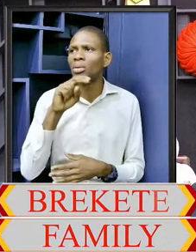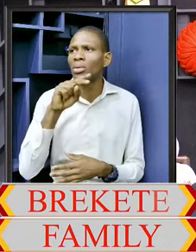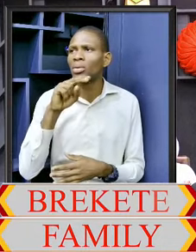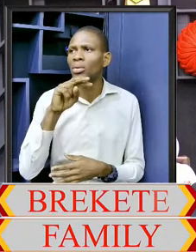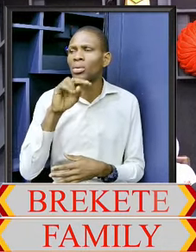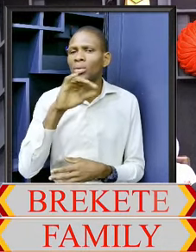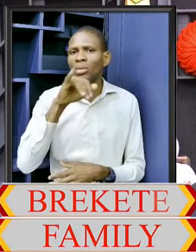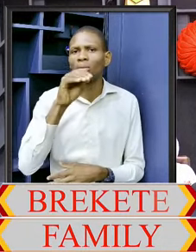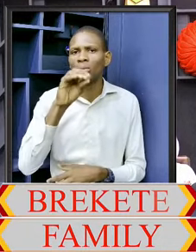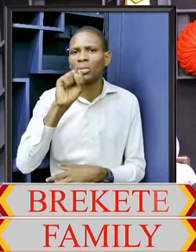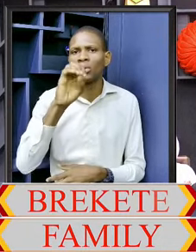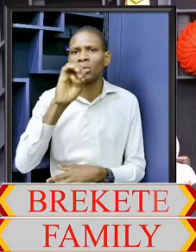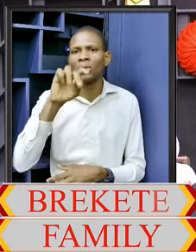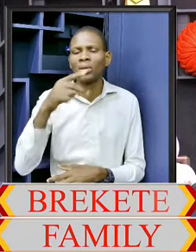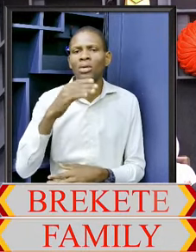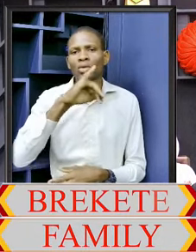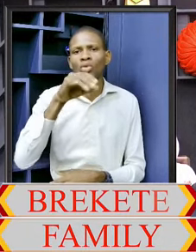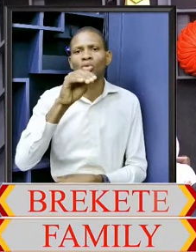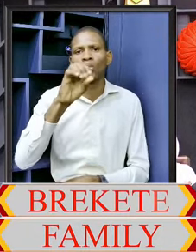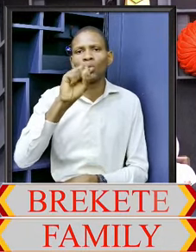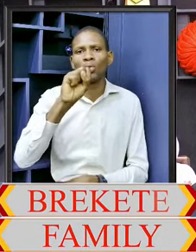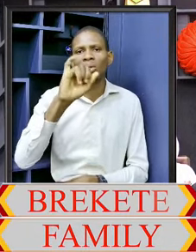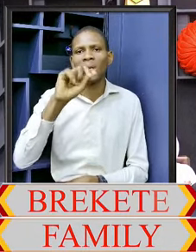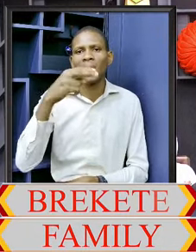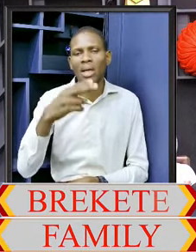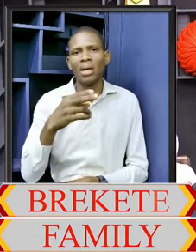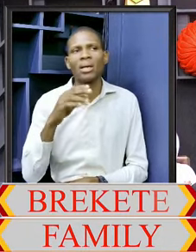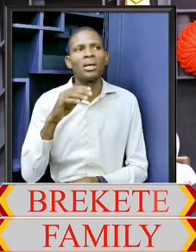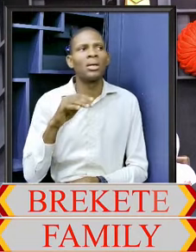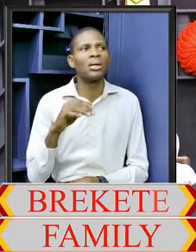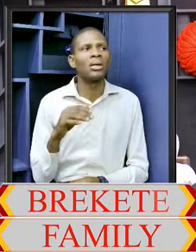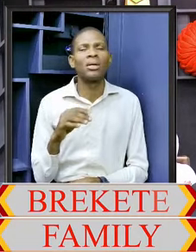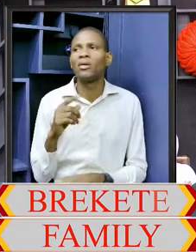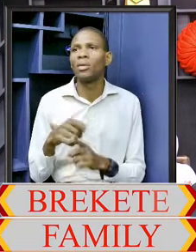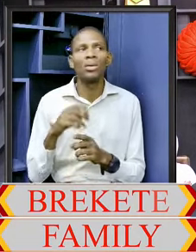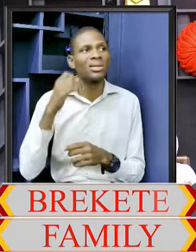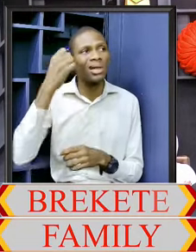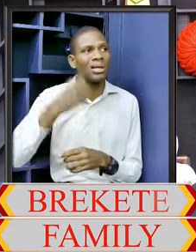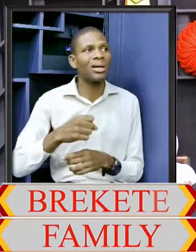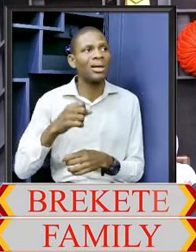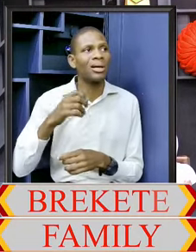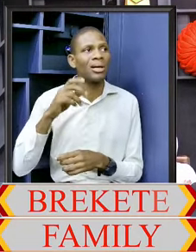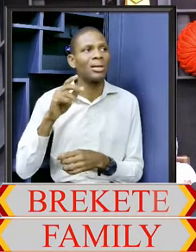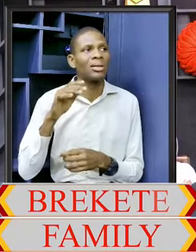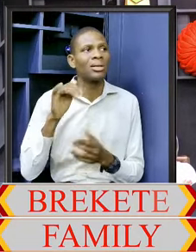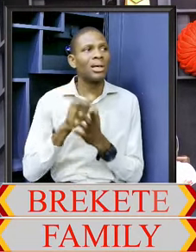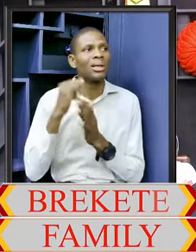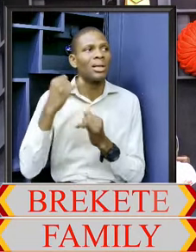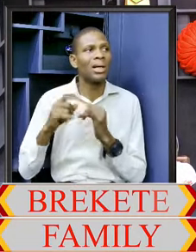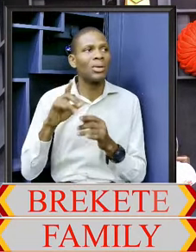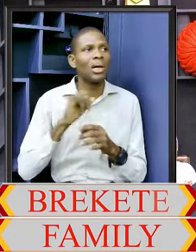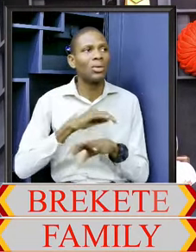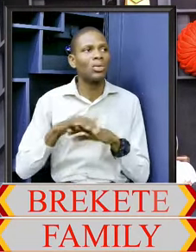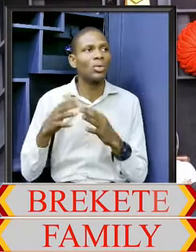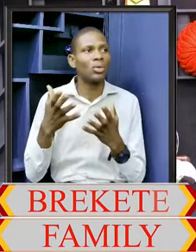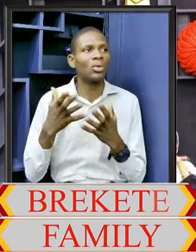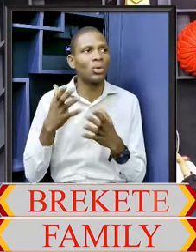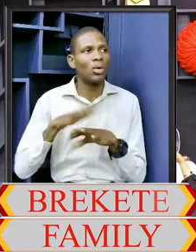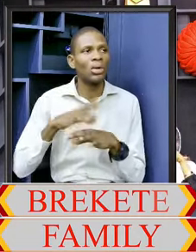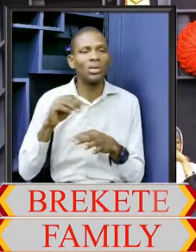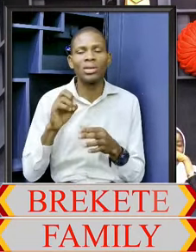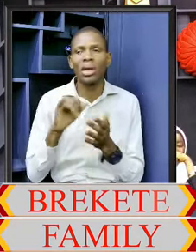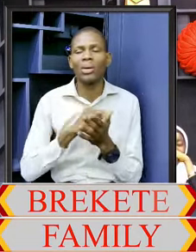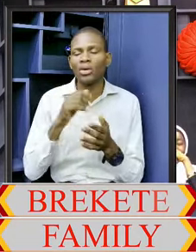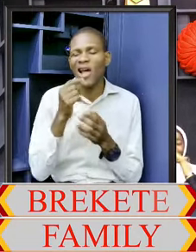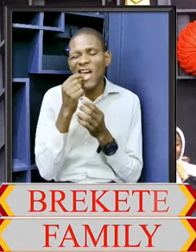Yangmen. Joseph Josiah Yangmen. From Southern Kaduna. That last one, I know one column. Make I no